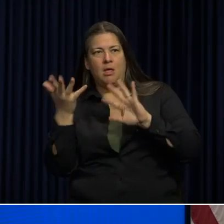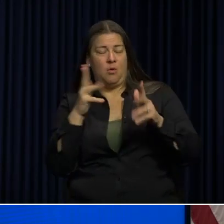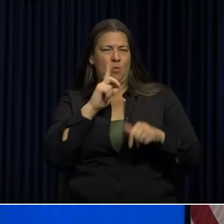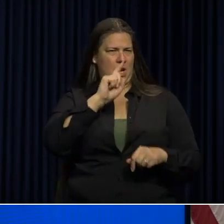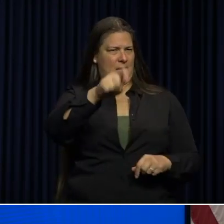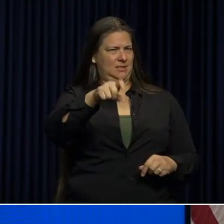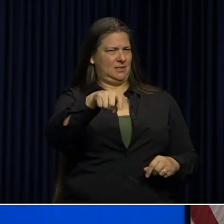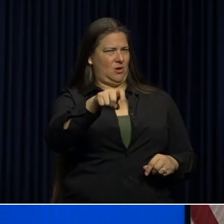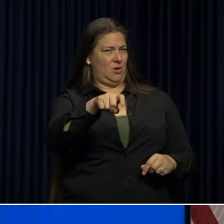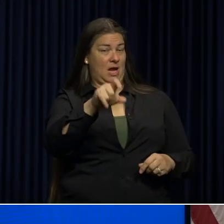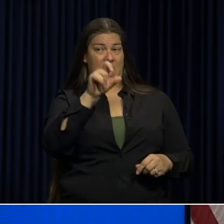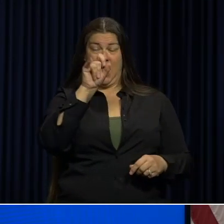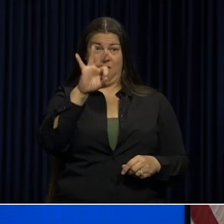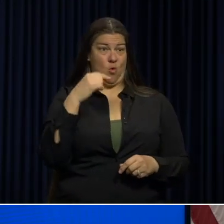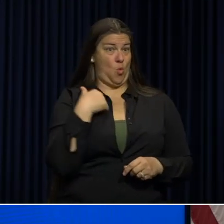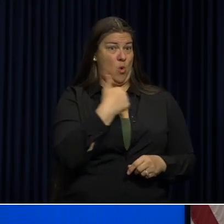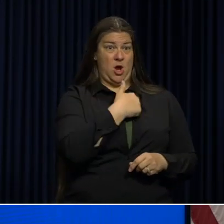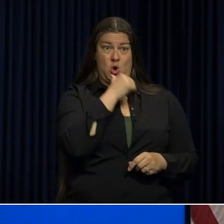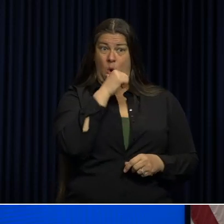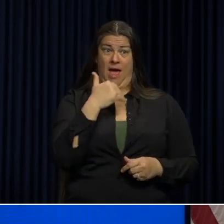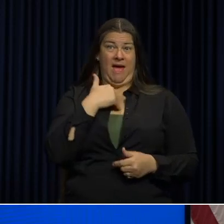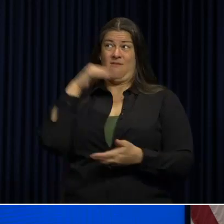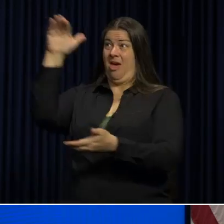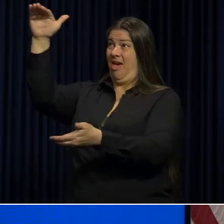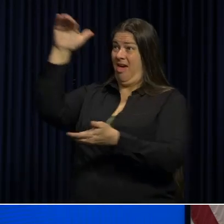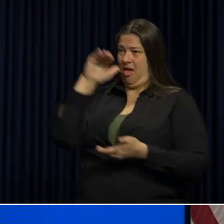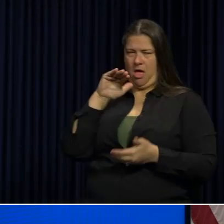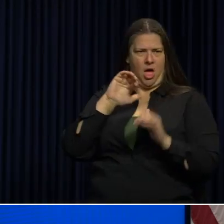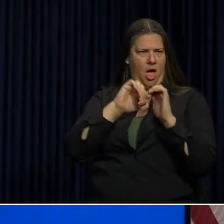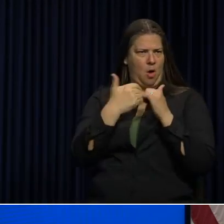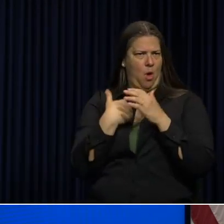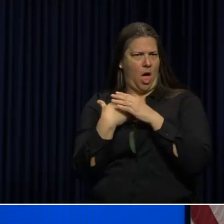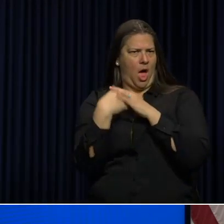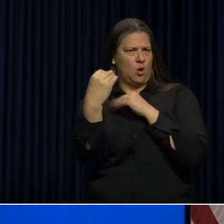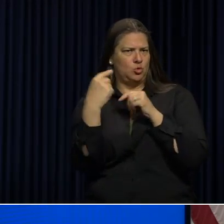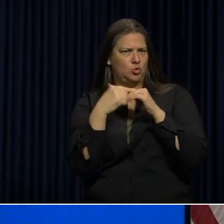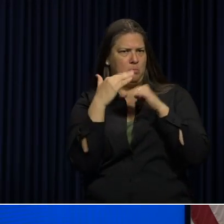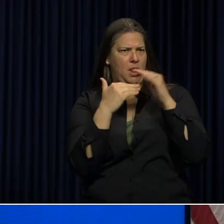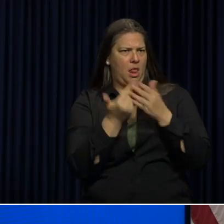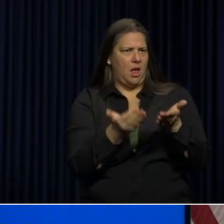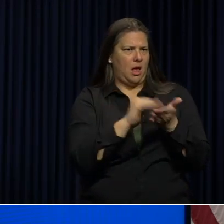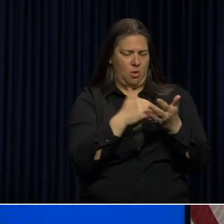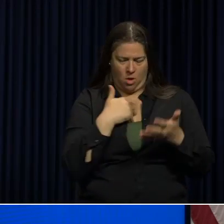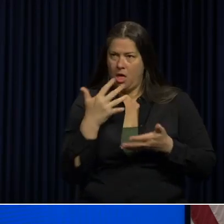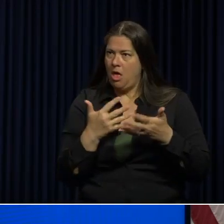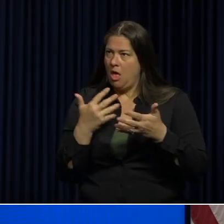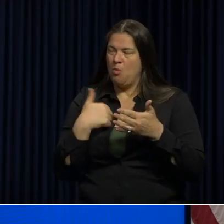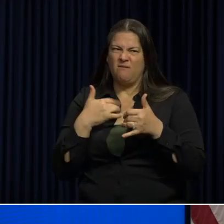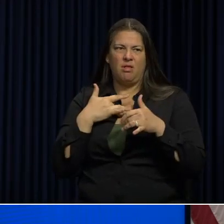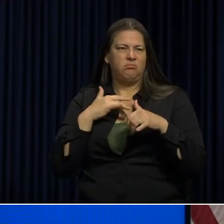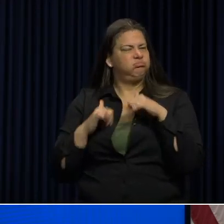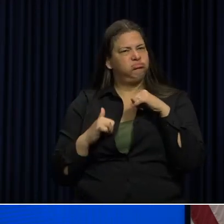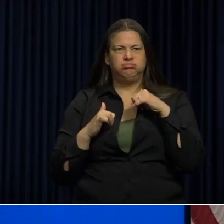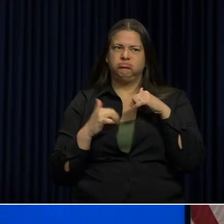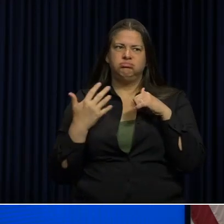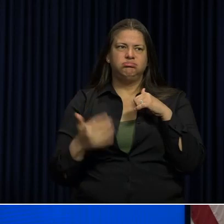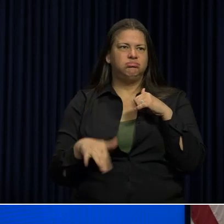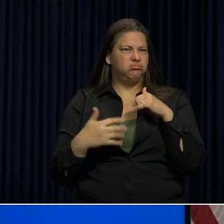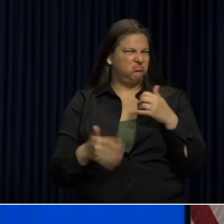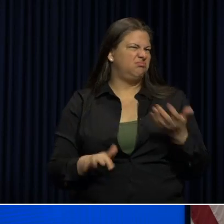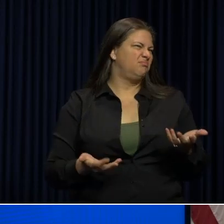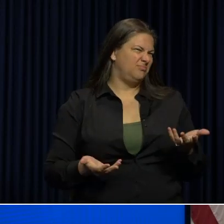have it, we don't crawl out and restart and rebuild. It will cripple our